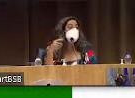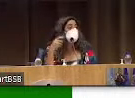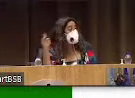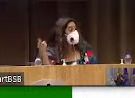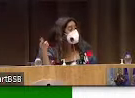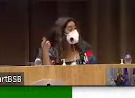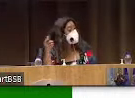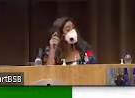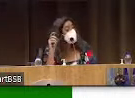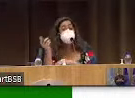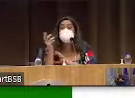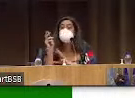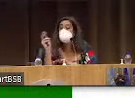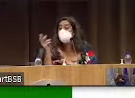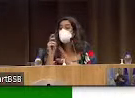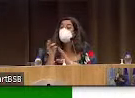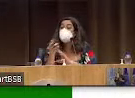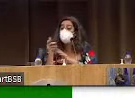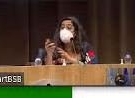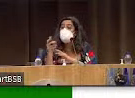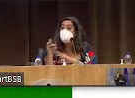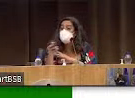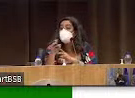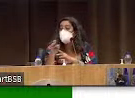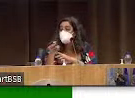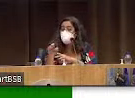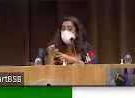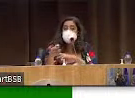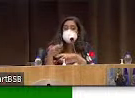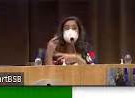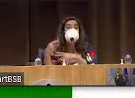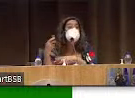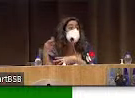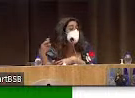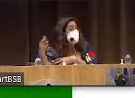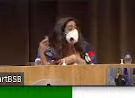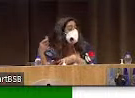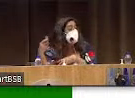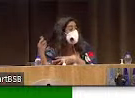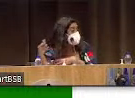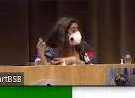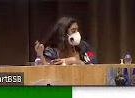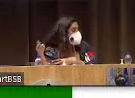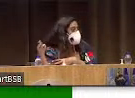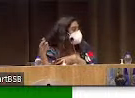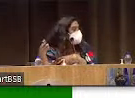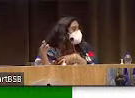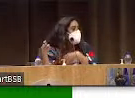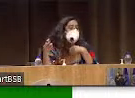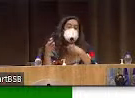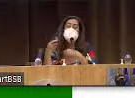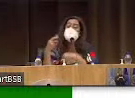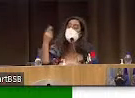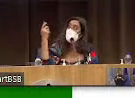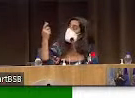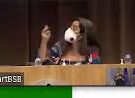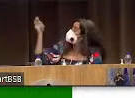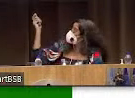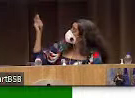40,000 people, that historically has between 18 20,000 patients